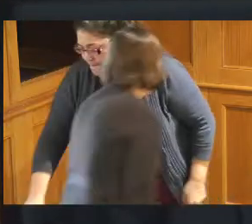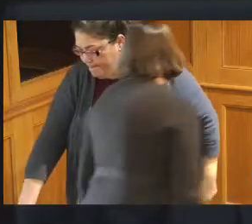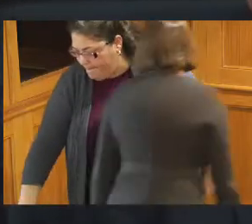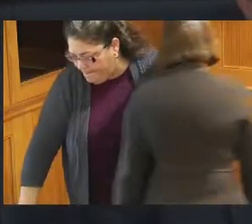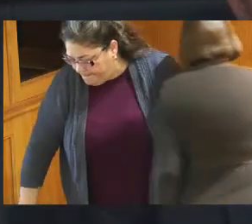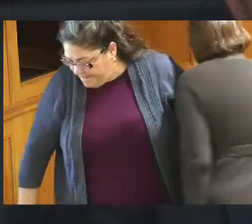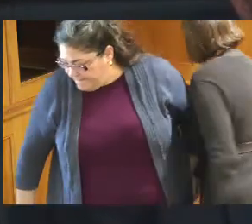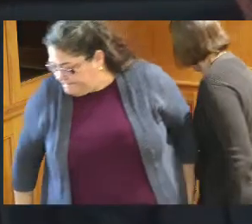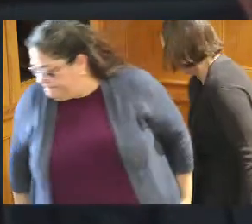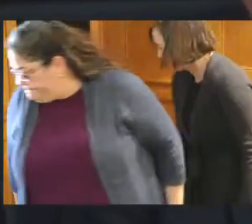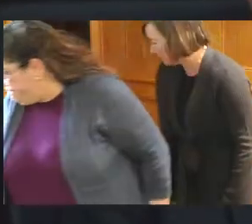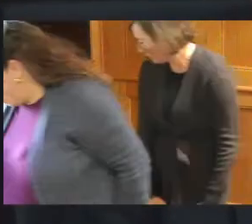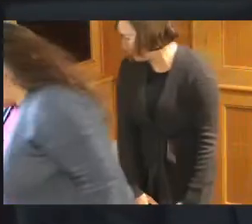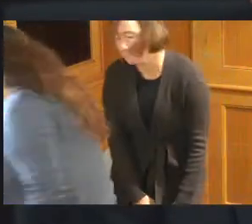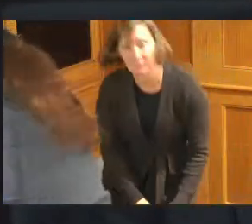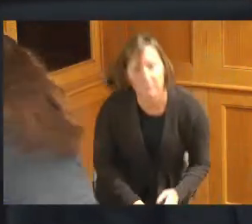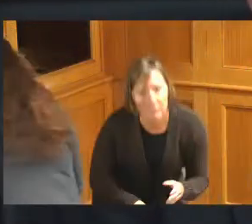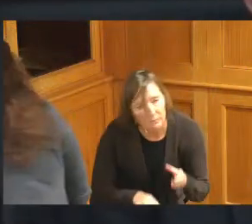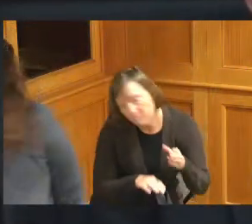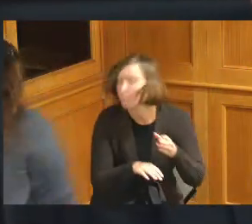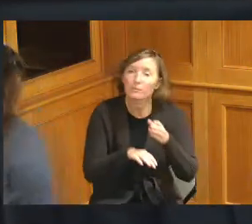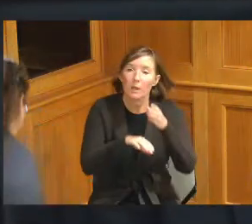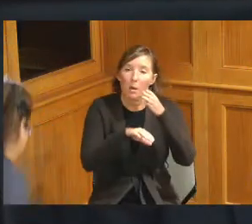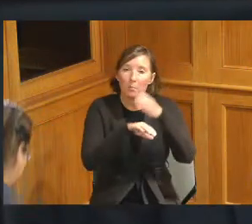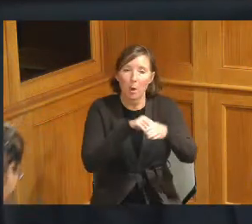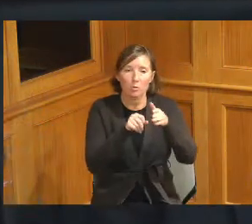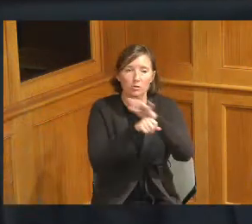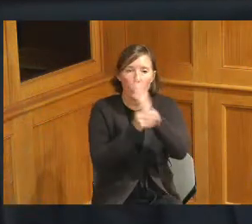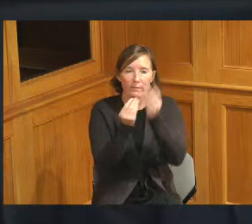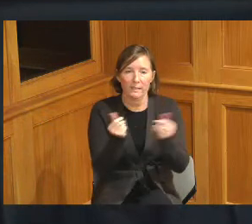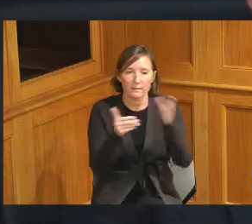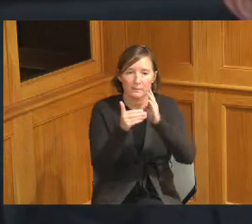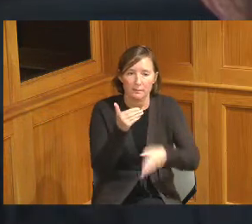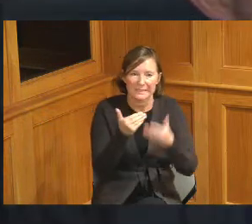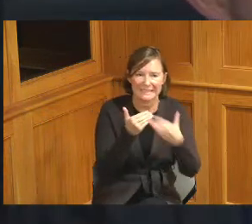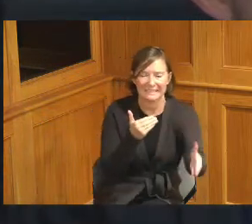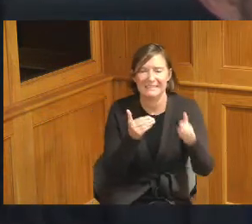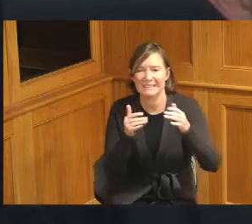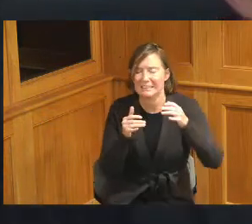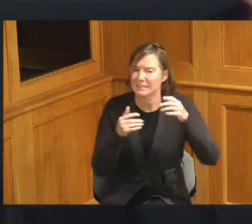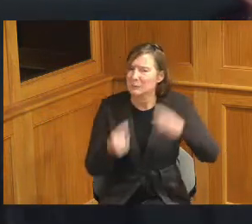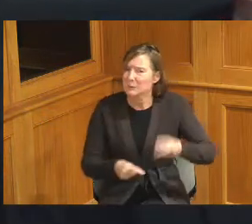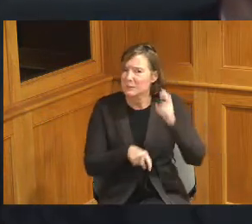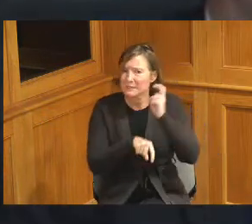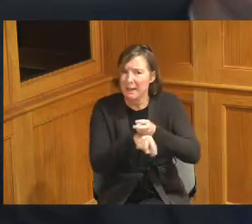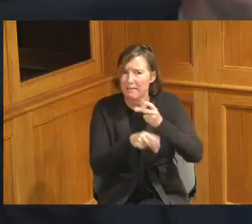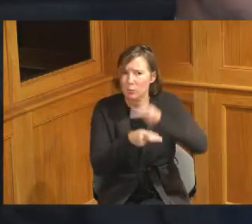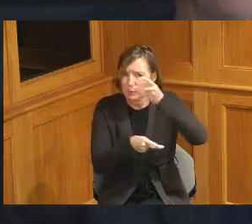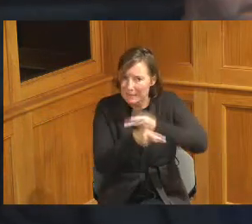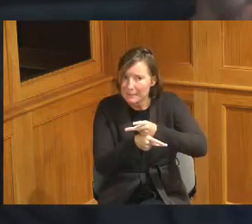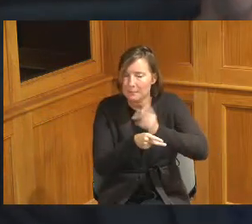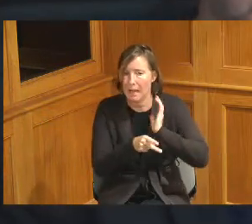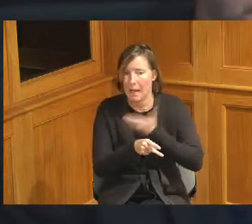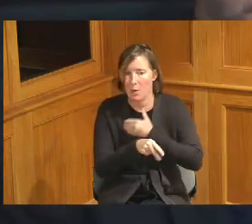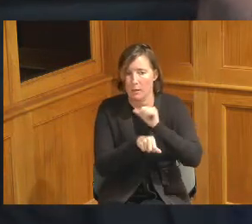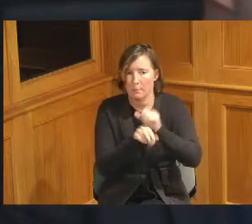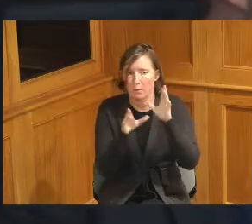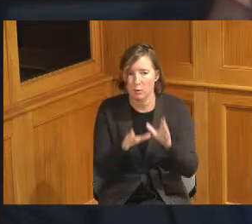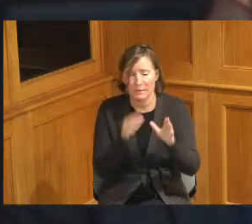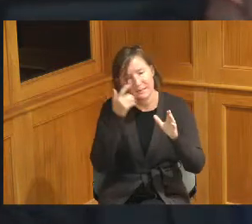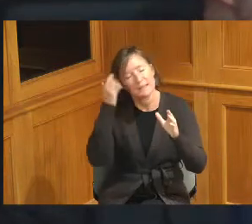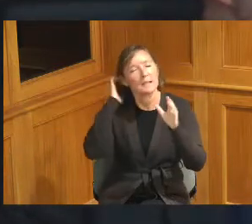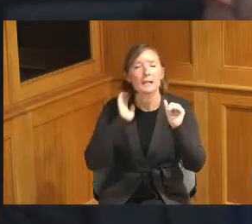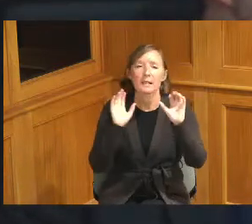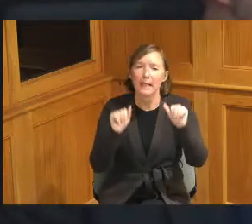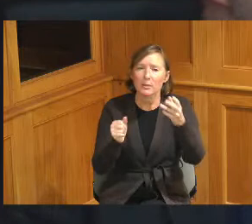everyone's struggling to recruit and retain employees. Can you tell me what the trend looks like currently by